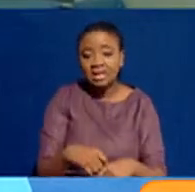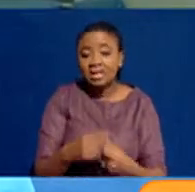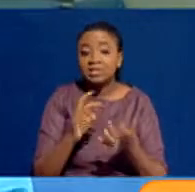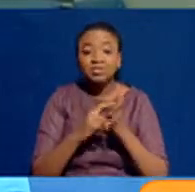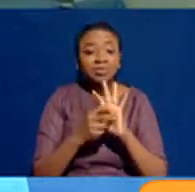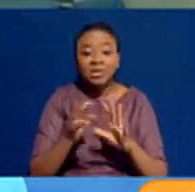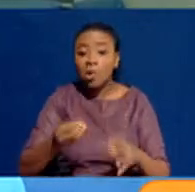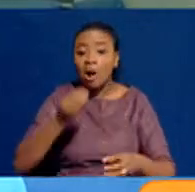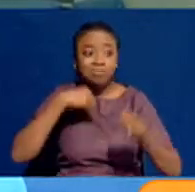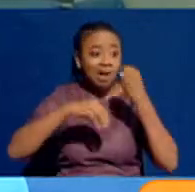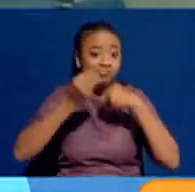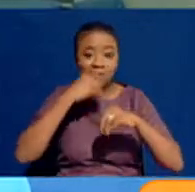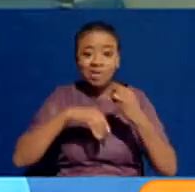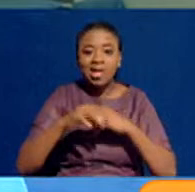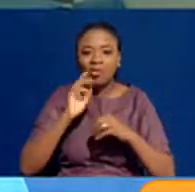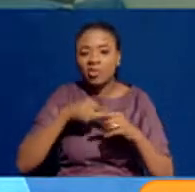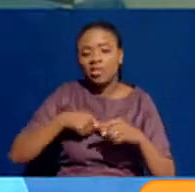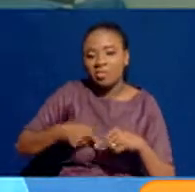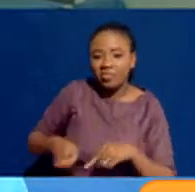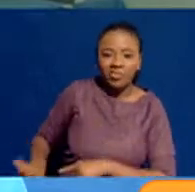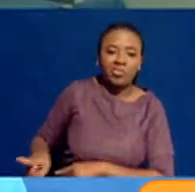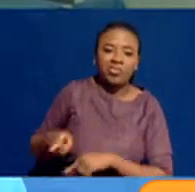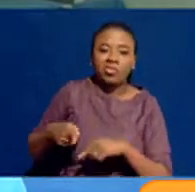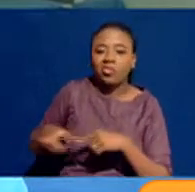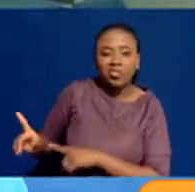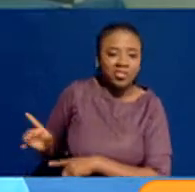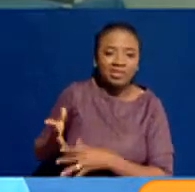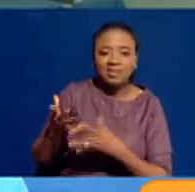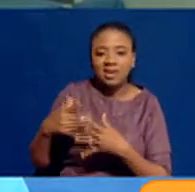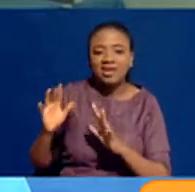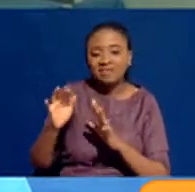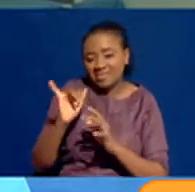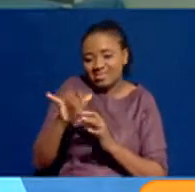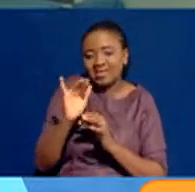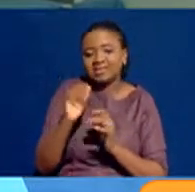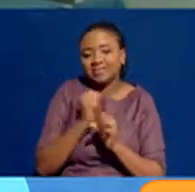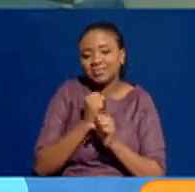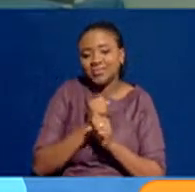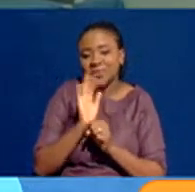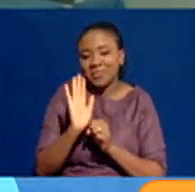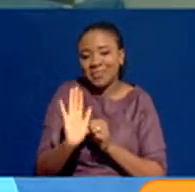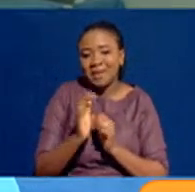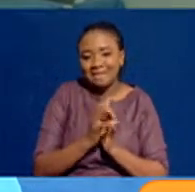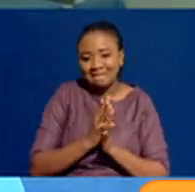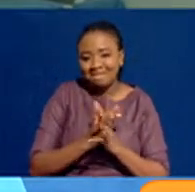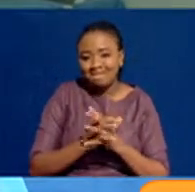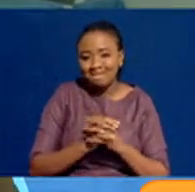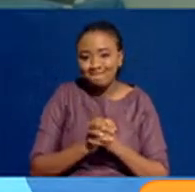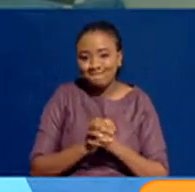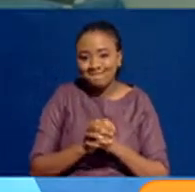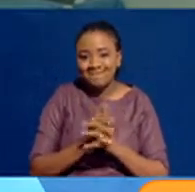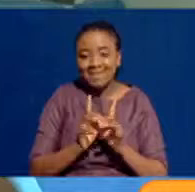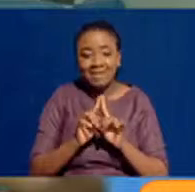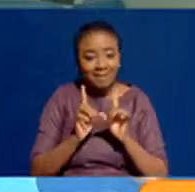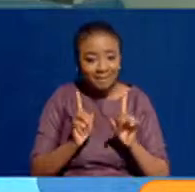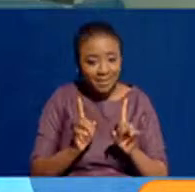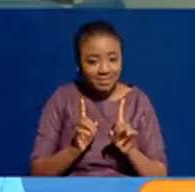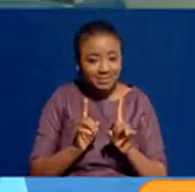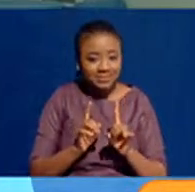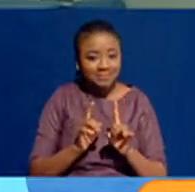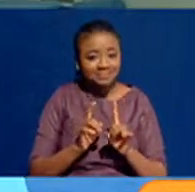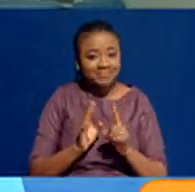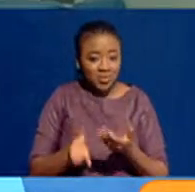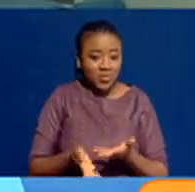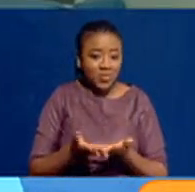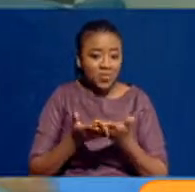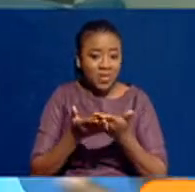much you eat, will pass through stool. That's how the bypass works. So the only thing is that it gives you as good weight loss